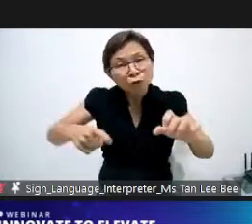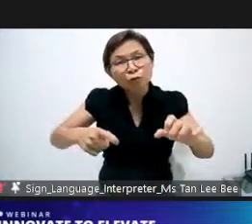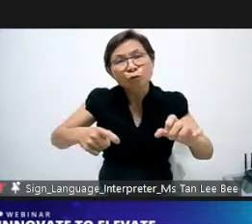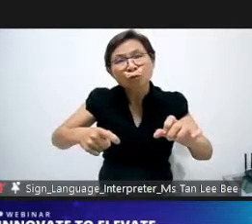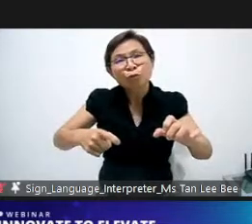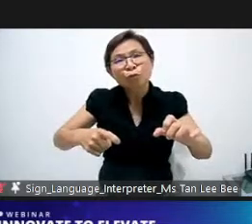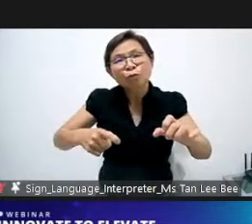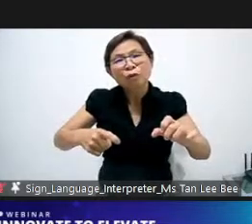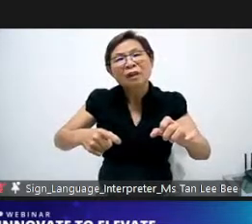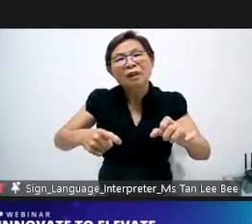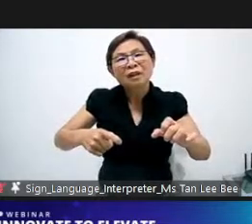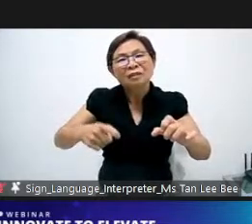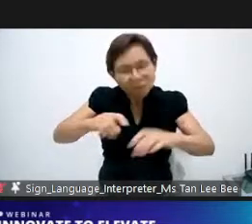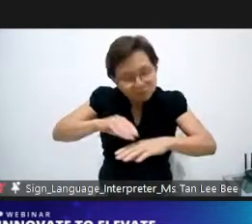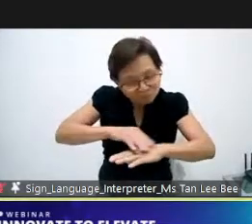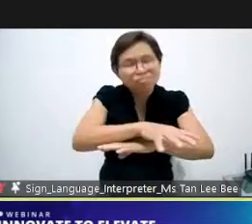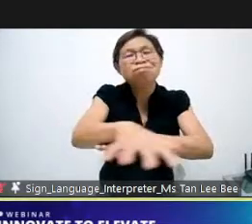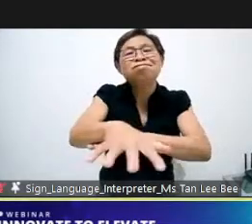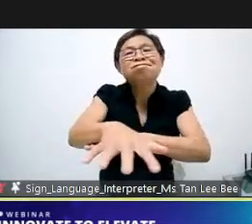to influence.